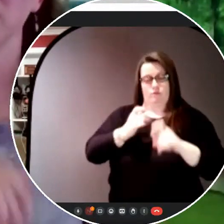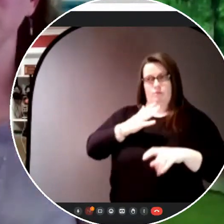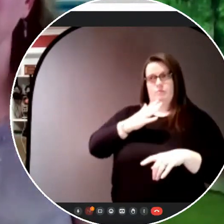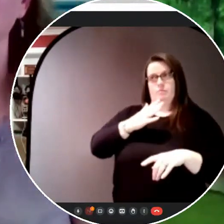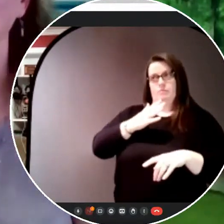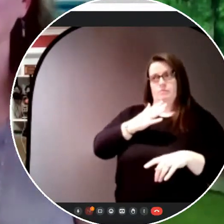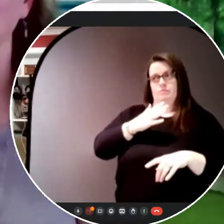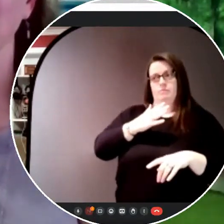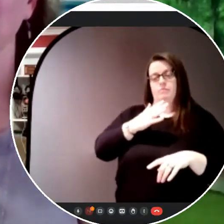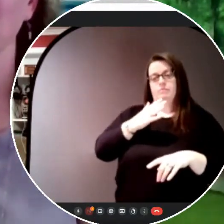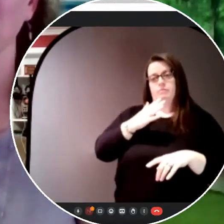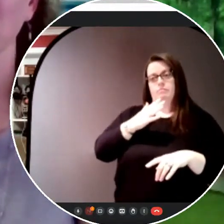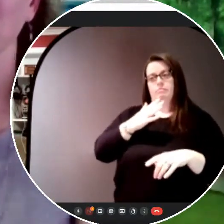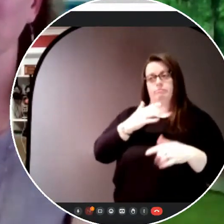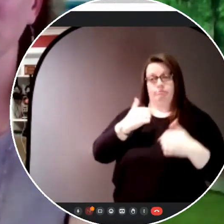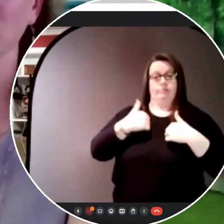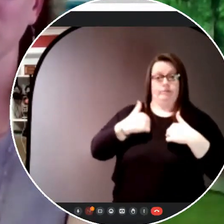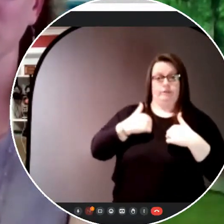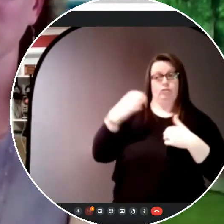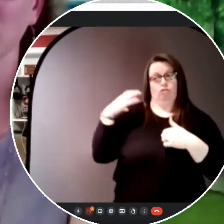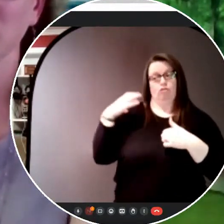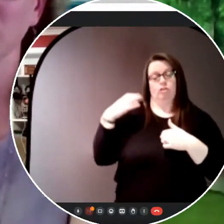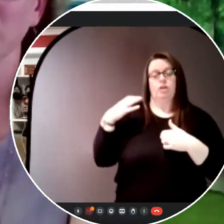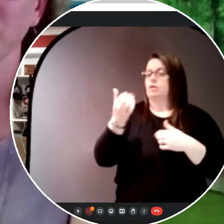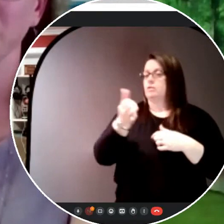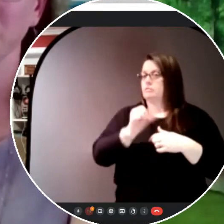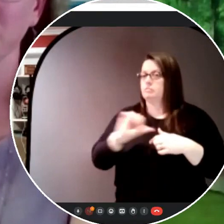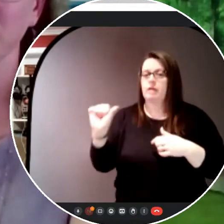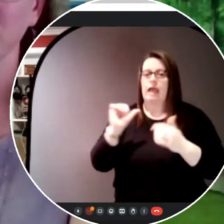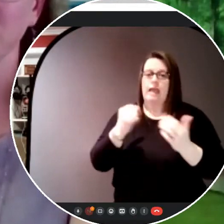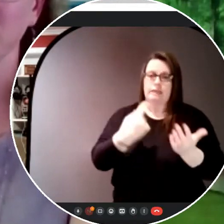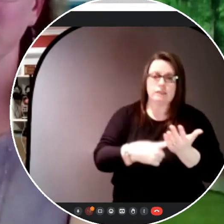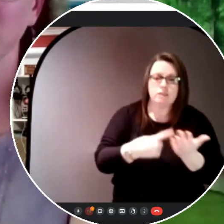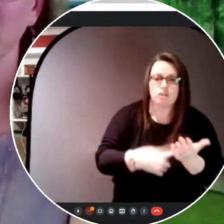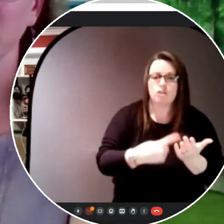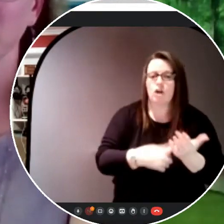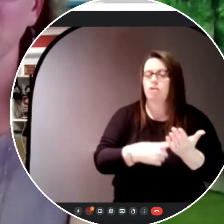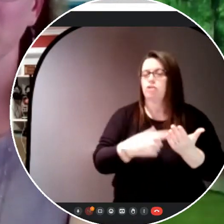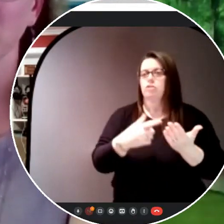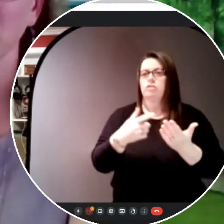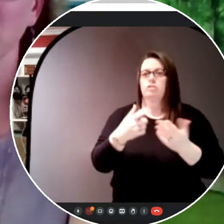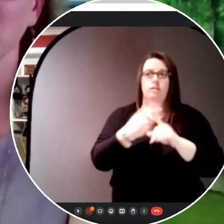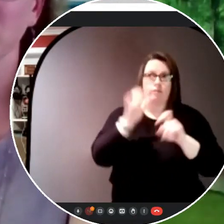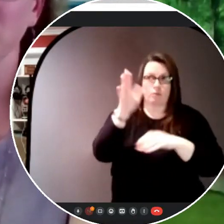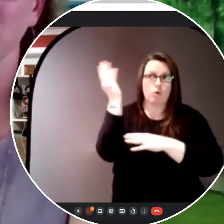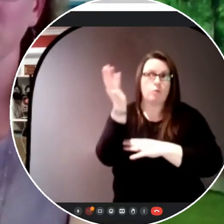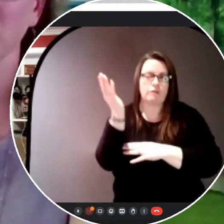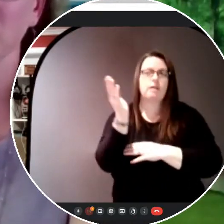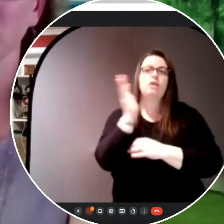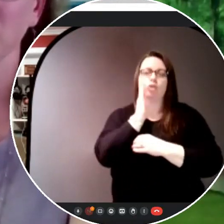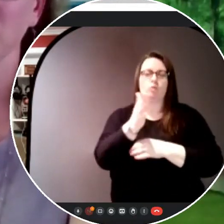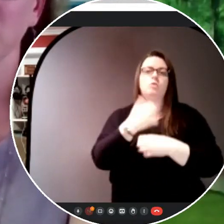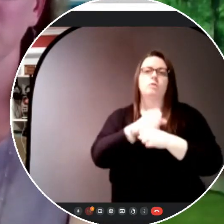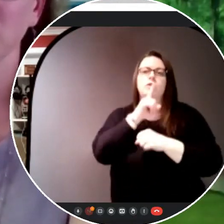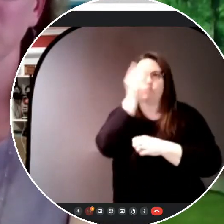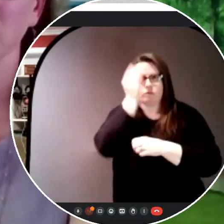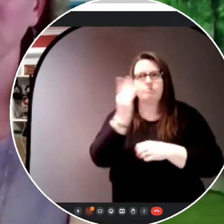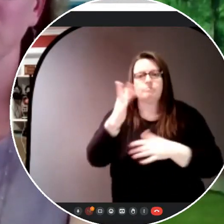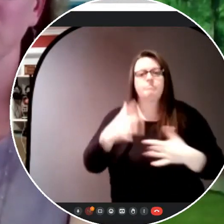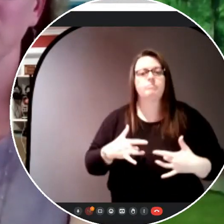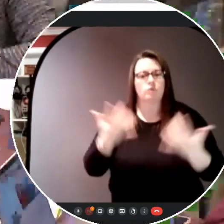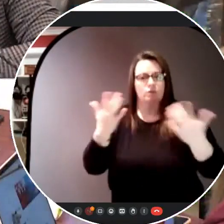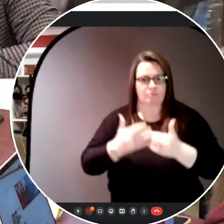that any discussions or anything that happens as a result of this presentation, you will be kept in the loop as we move